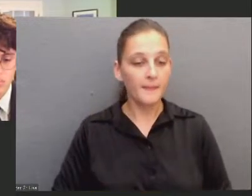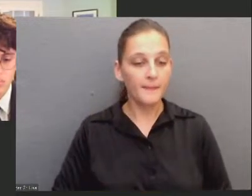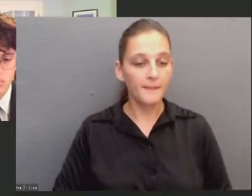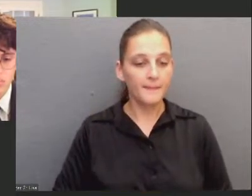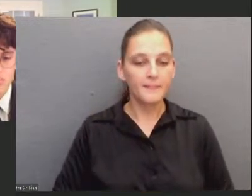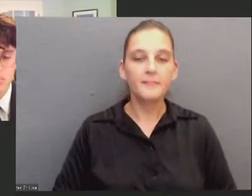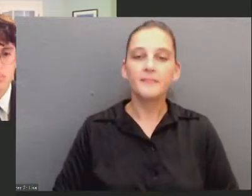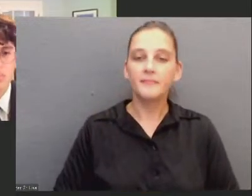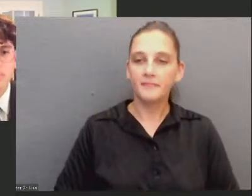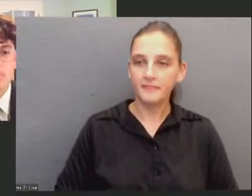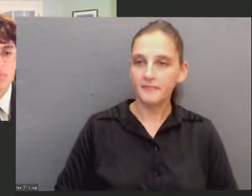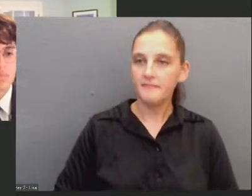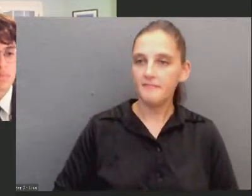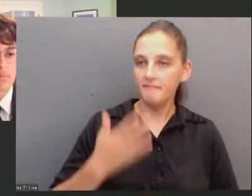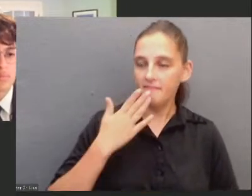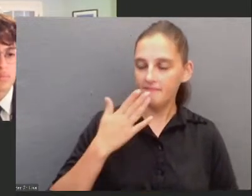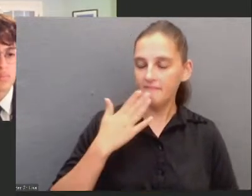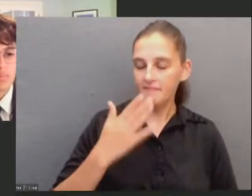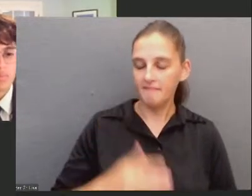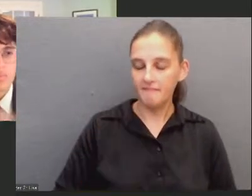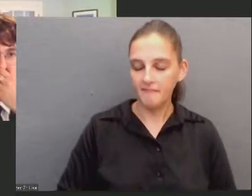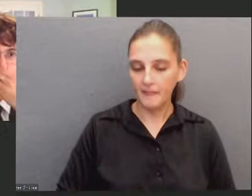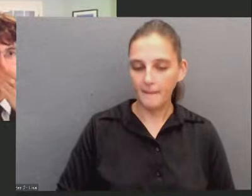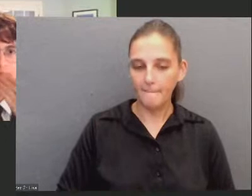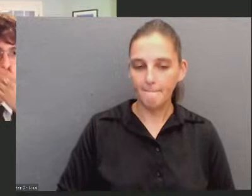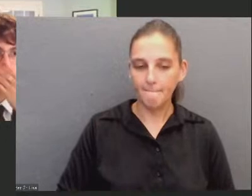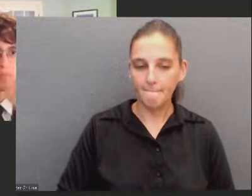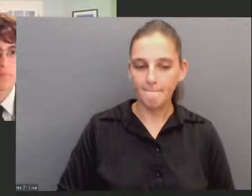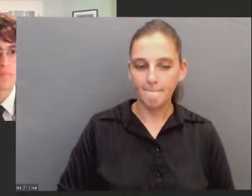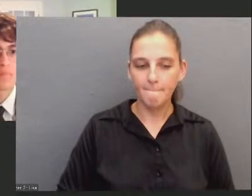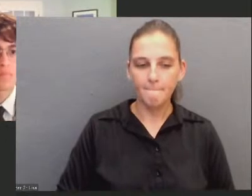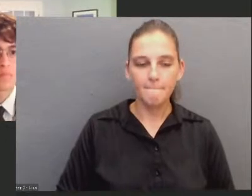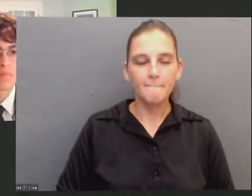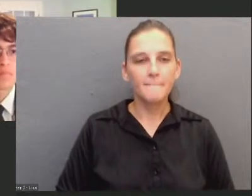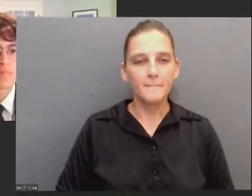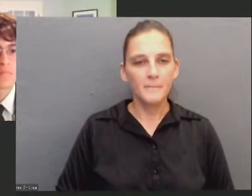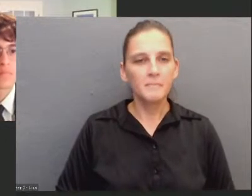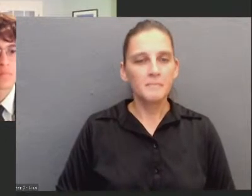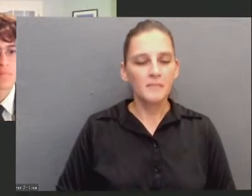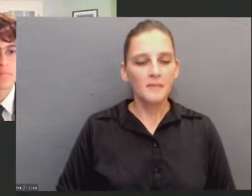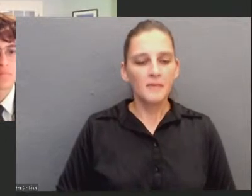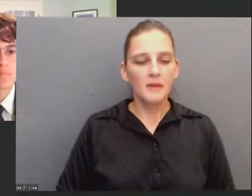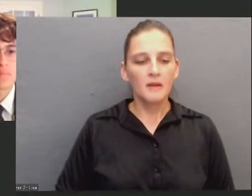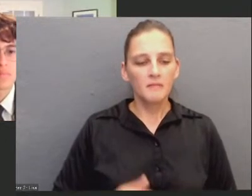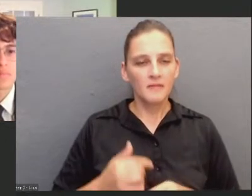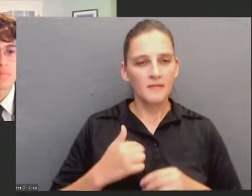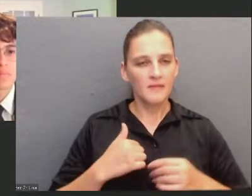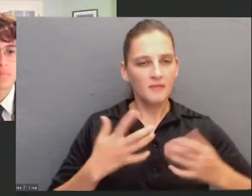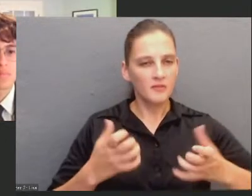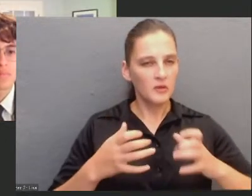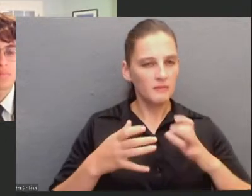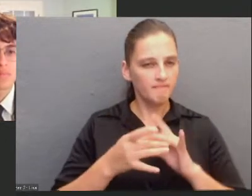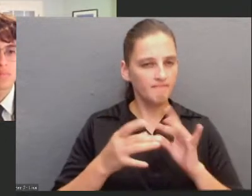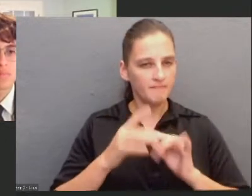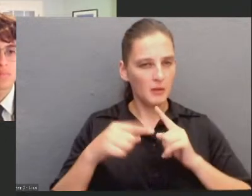Thank you, Madam Chair. I'd just like to speak to the importance of data